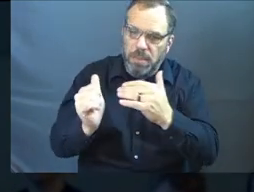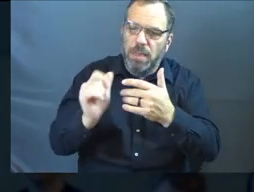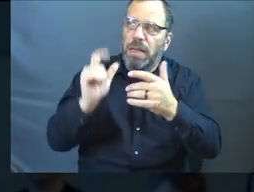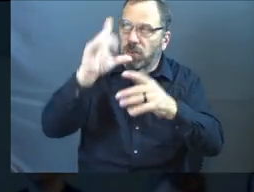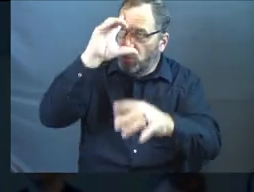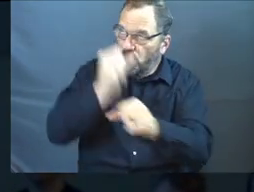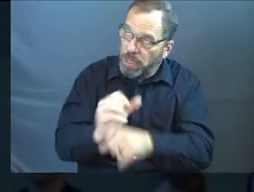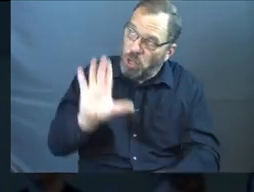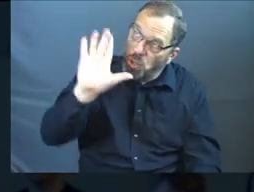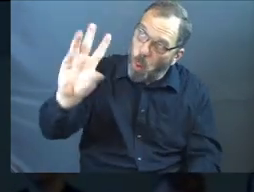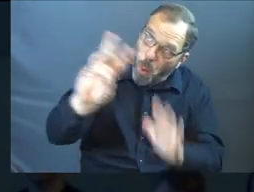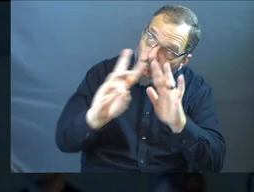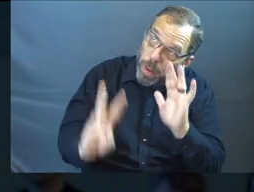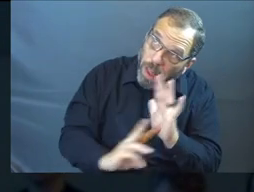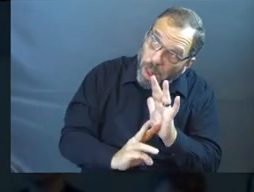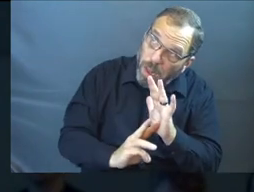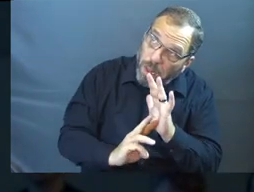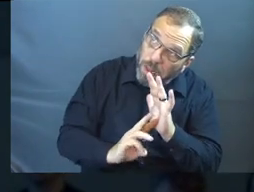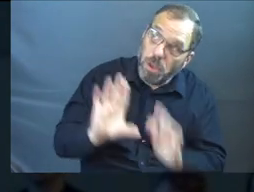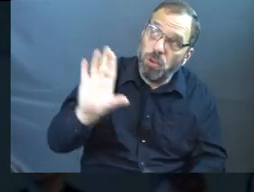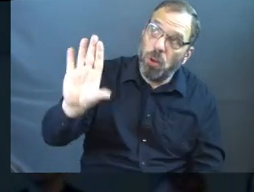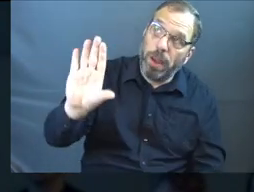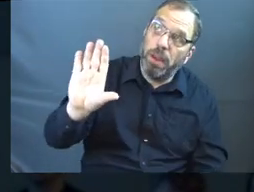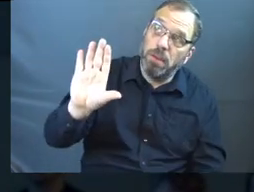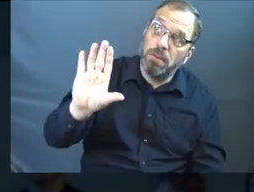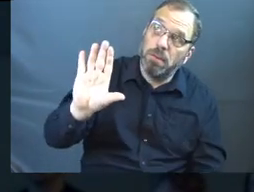and to trust your will and your way.